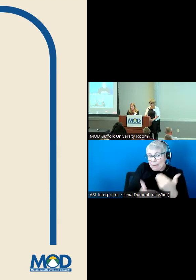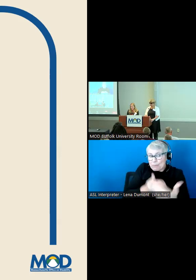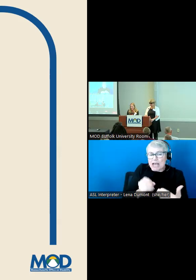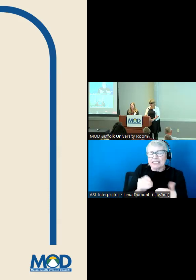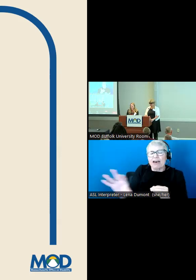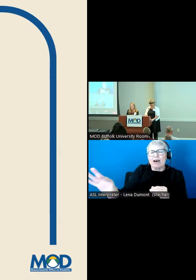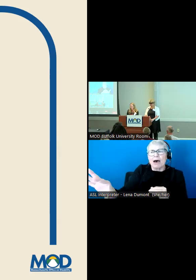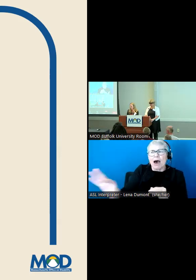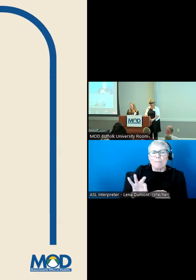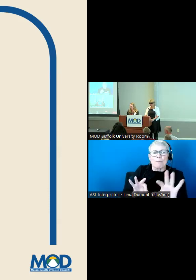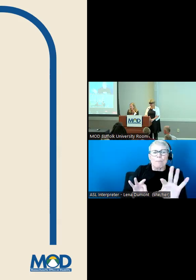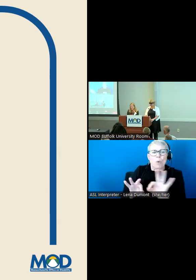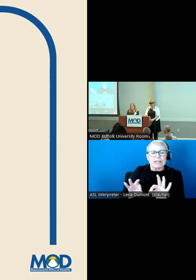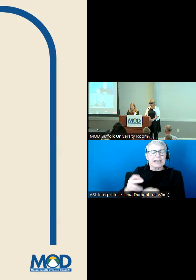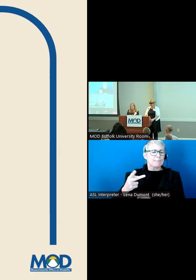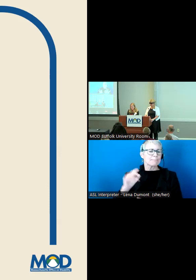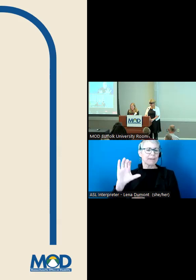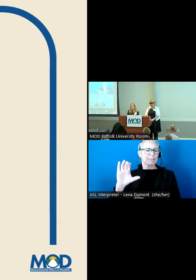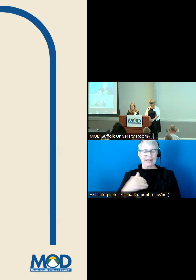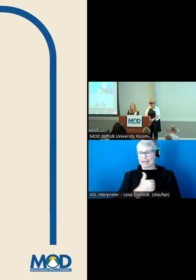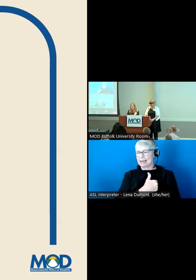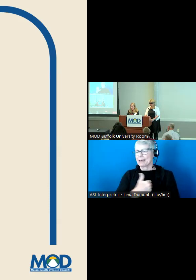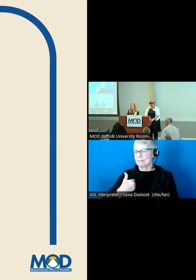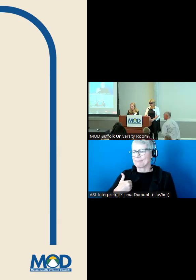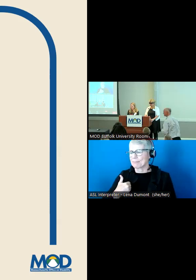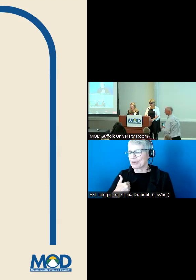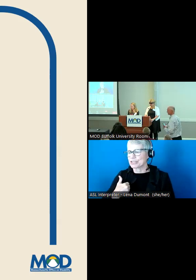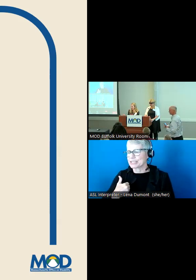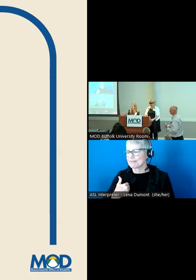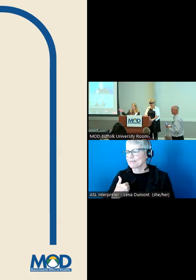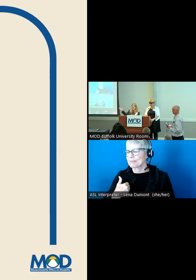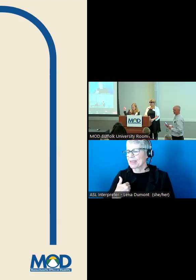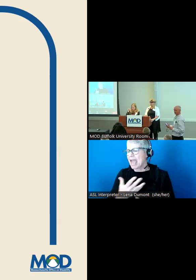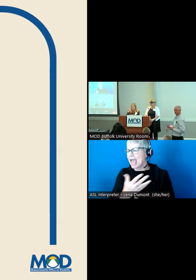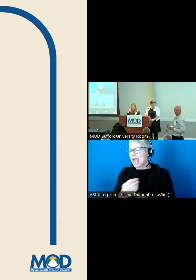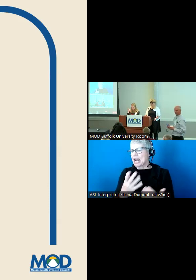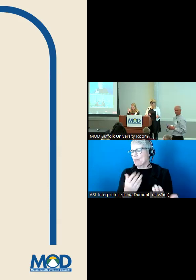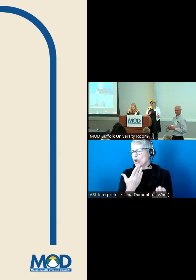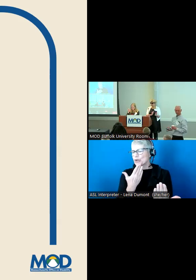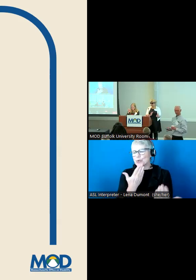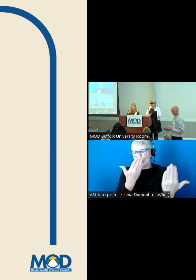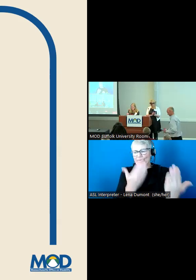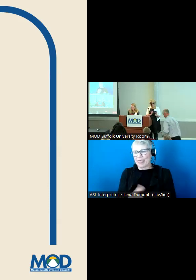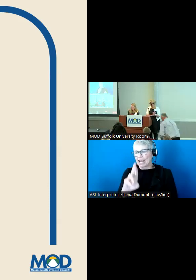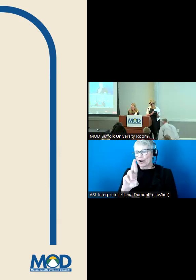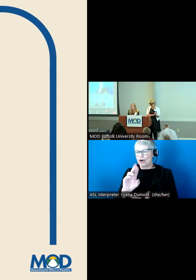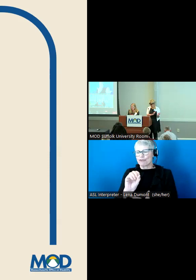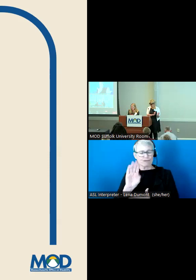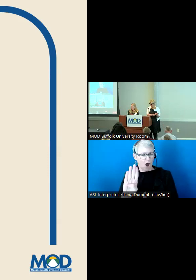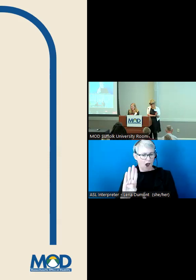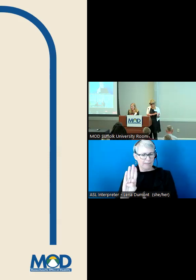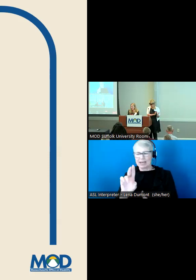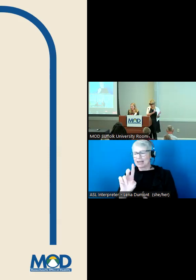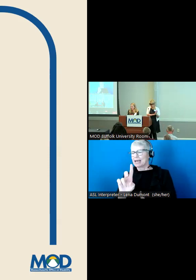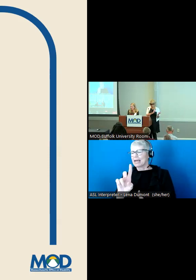I also want to give a shout out to MOD's Rob Dias. for his work